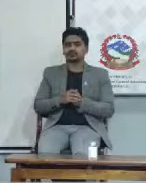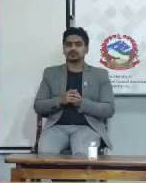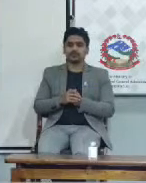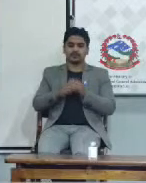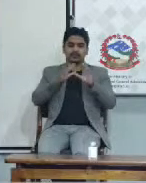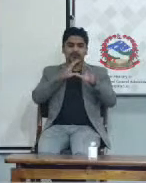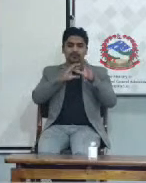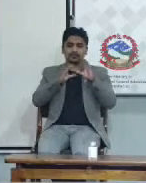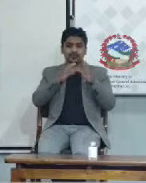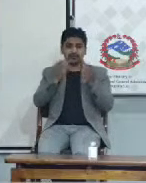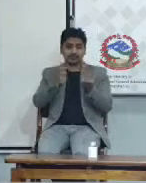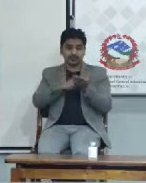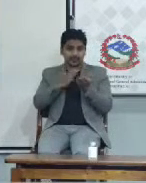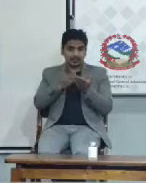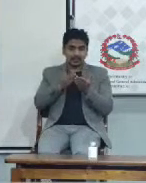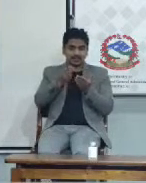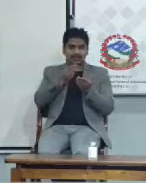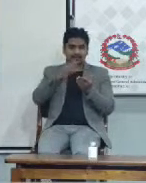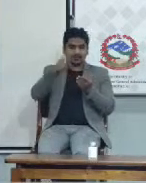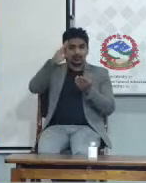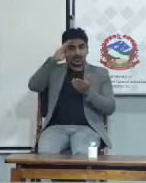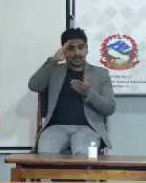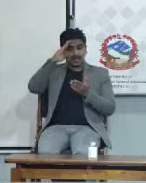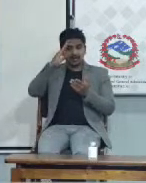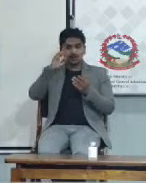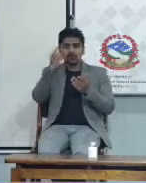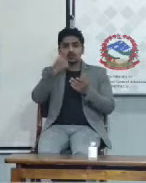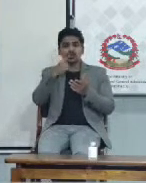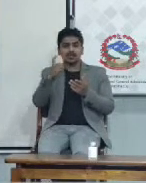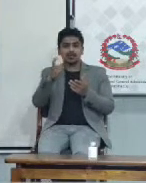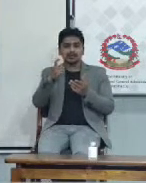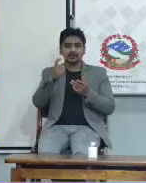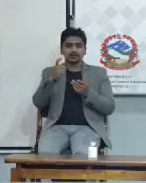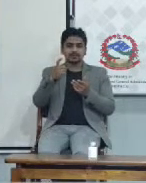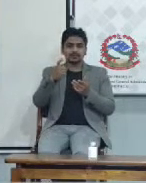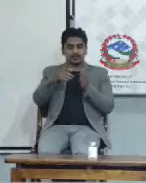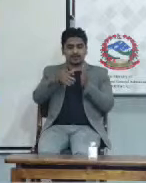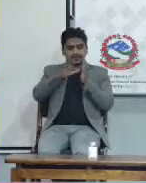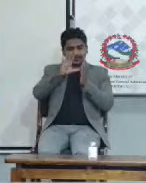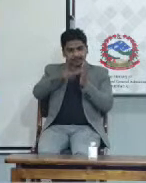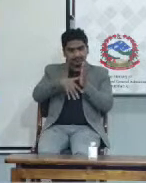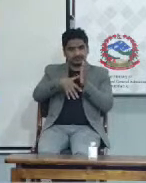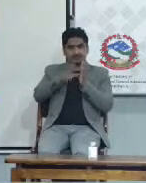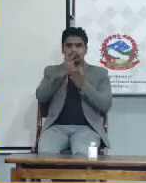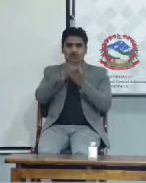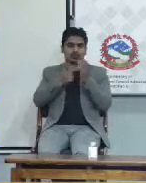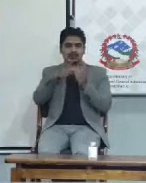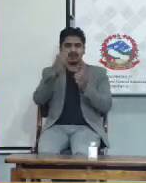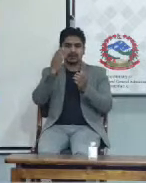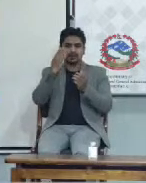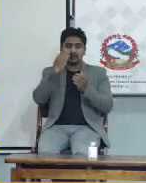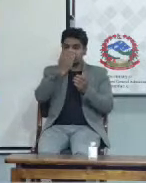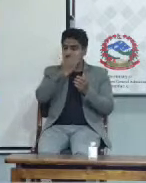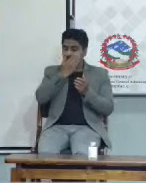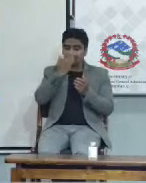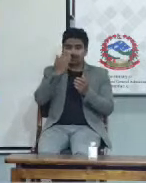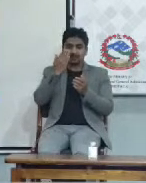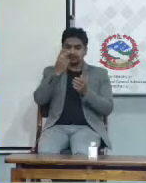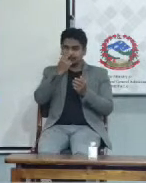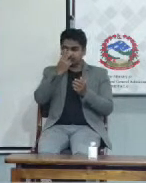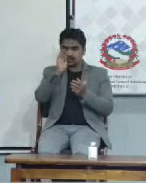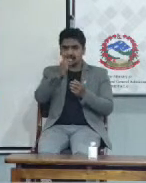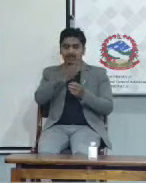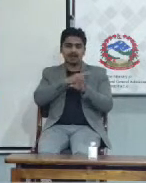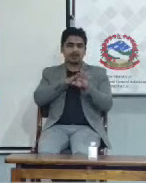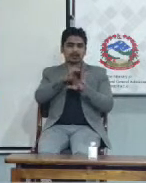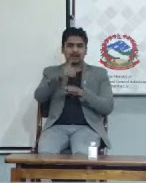for both literate and illiterate. It is for the visual as well as plus for the blinds, because it is only giving in the television